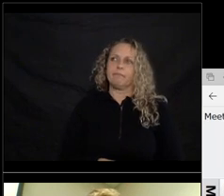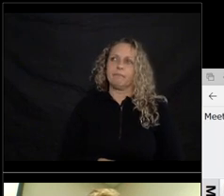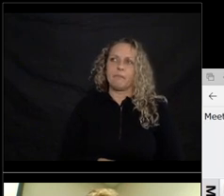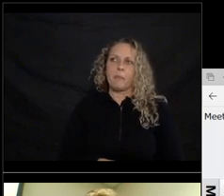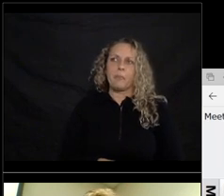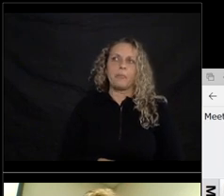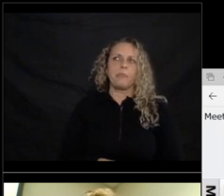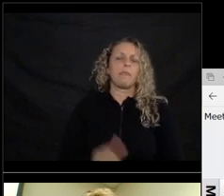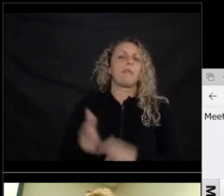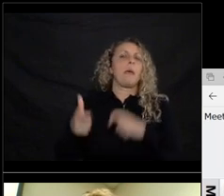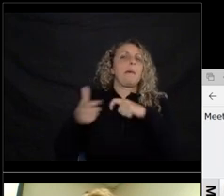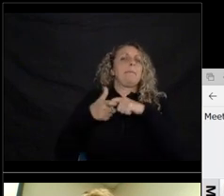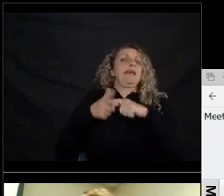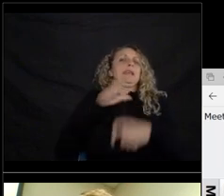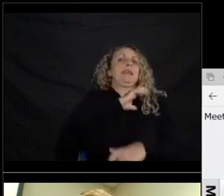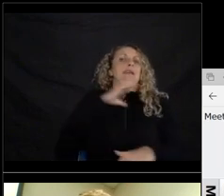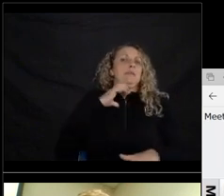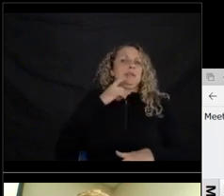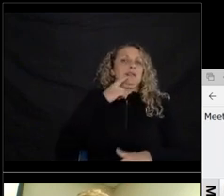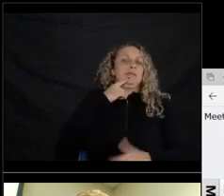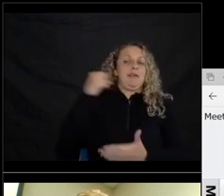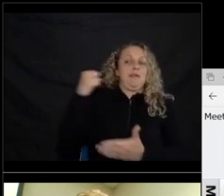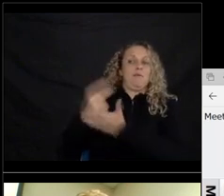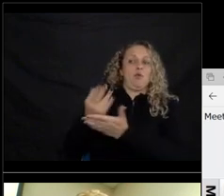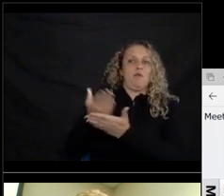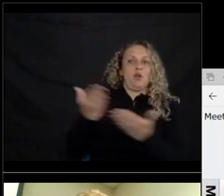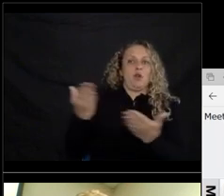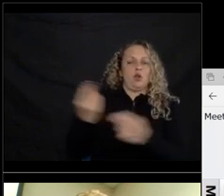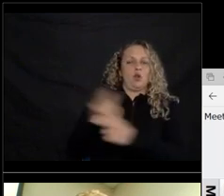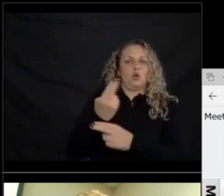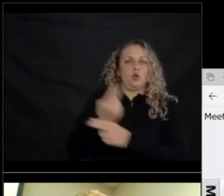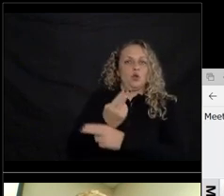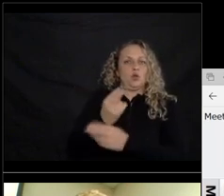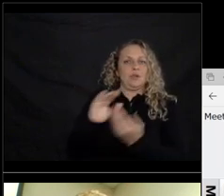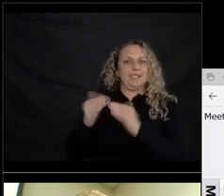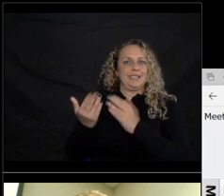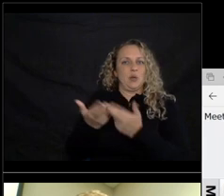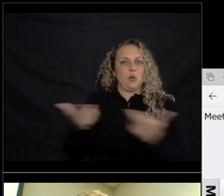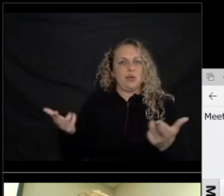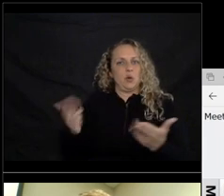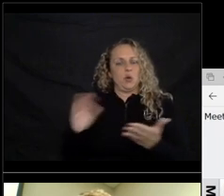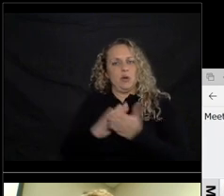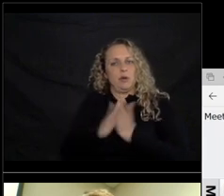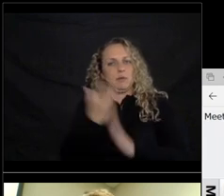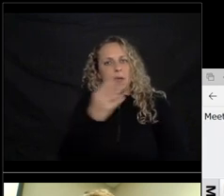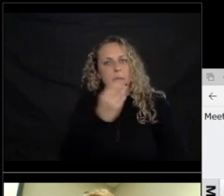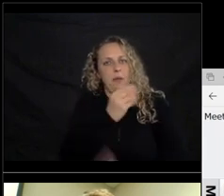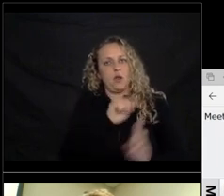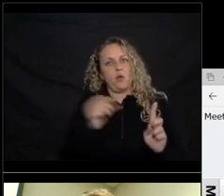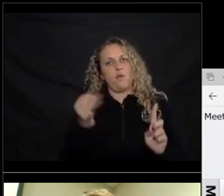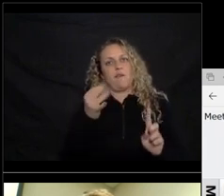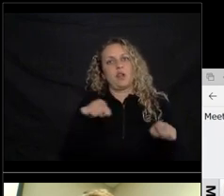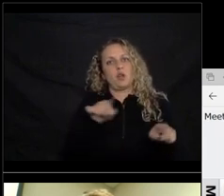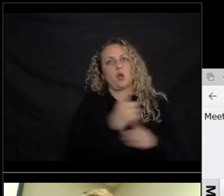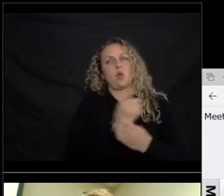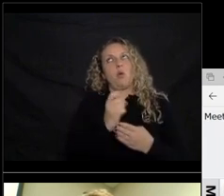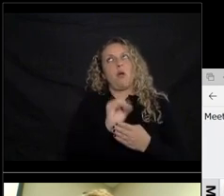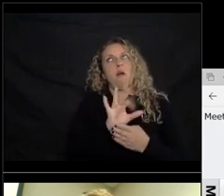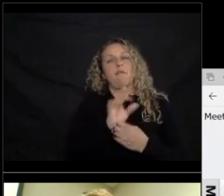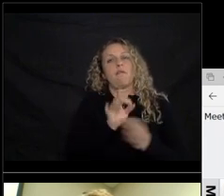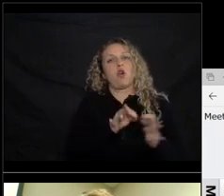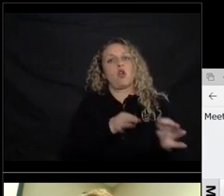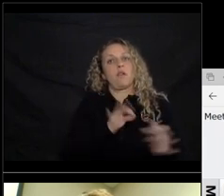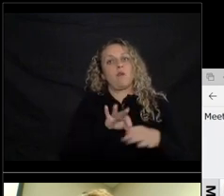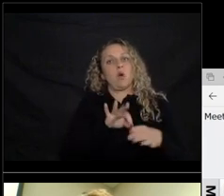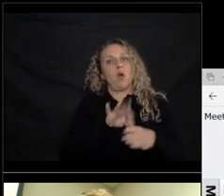Pending the commission saying it's okay to utilize city resources, which would be Monday through Friday during the week of early